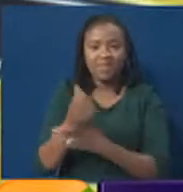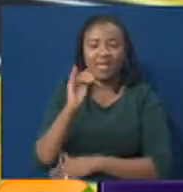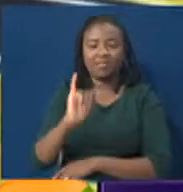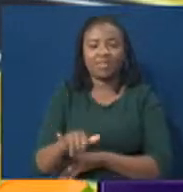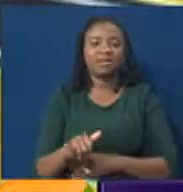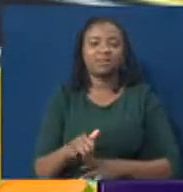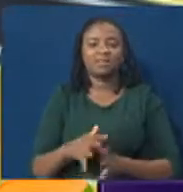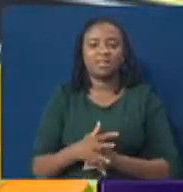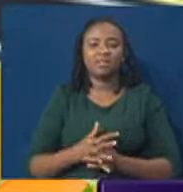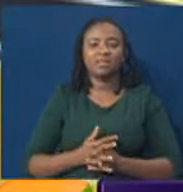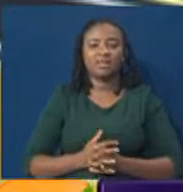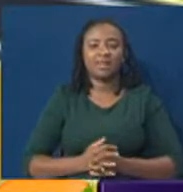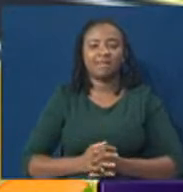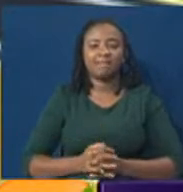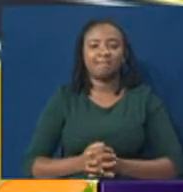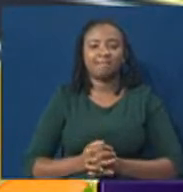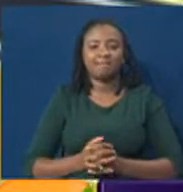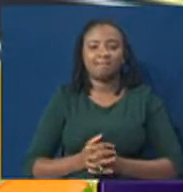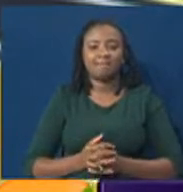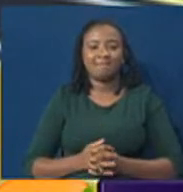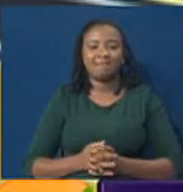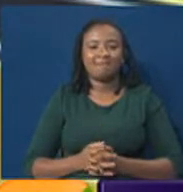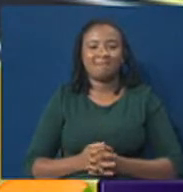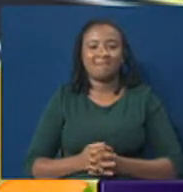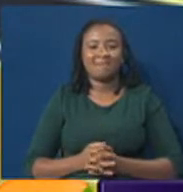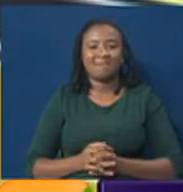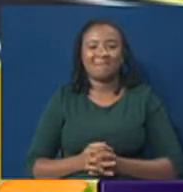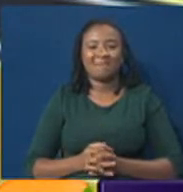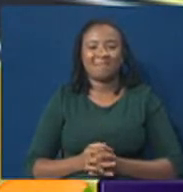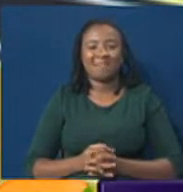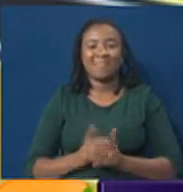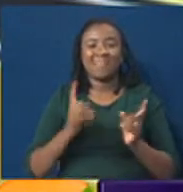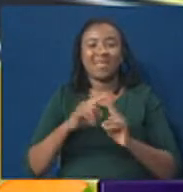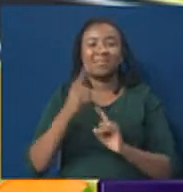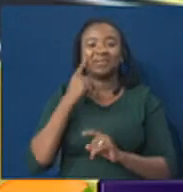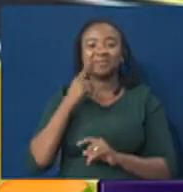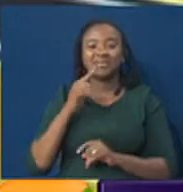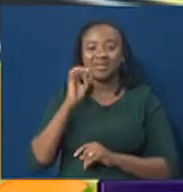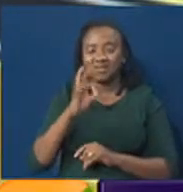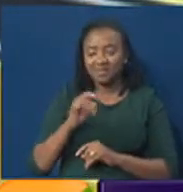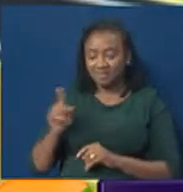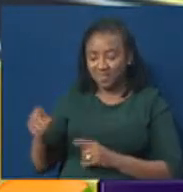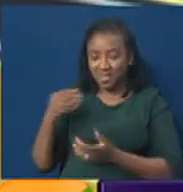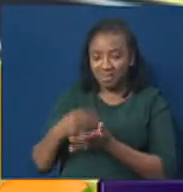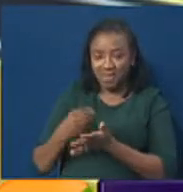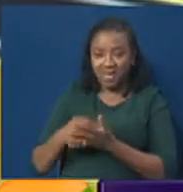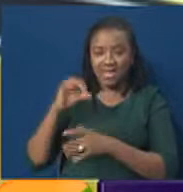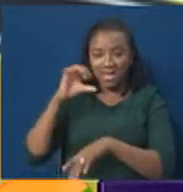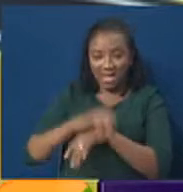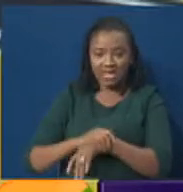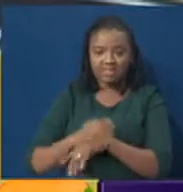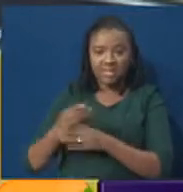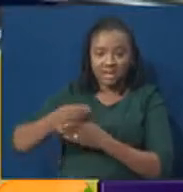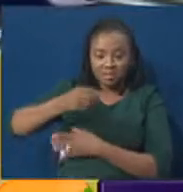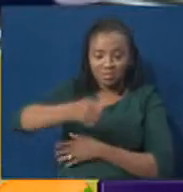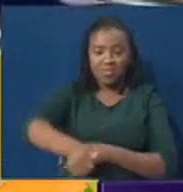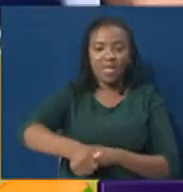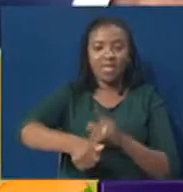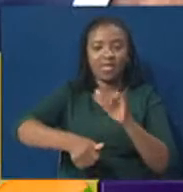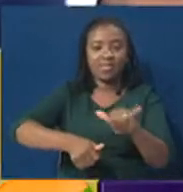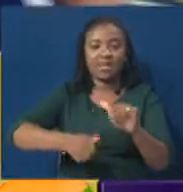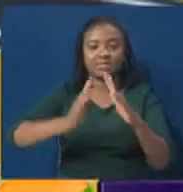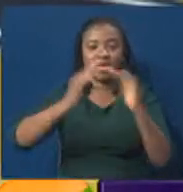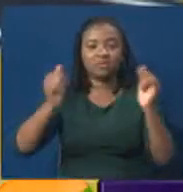from that. But you see now, for every one shilling that Jero, offtakes,